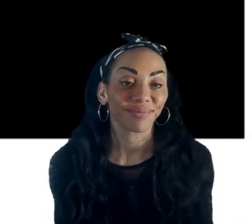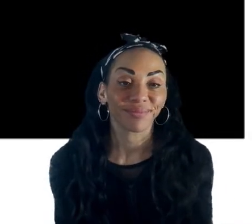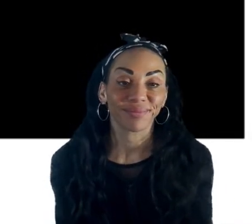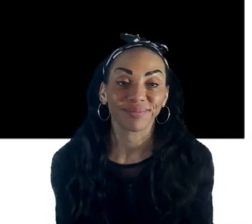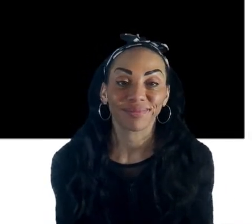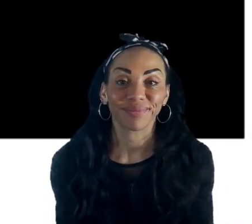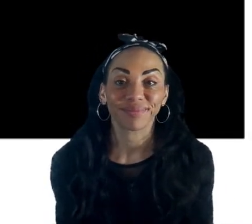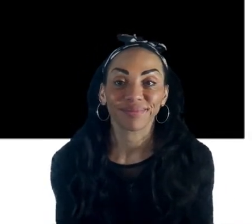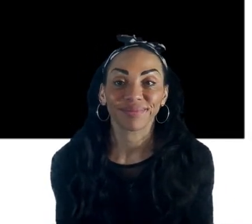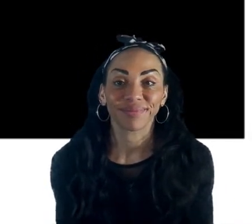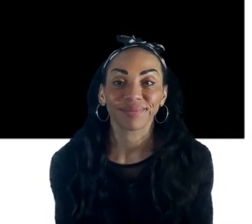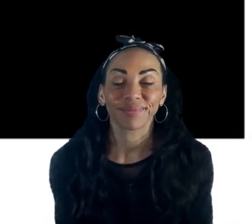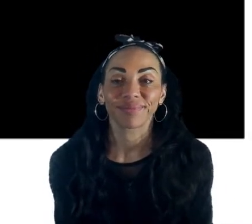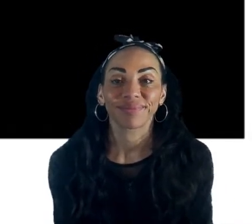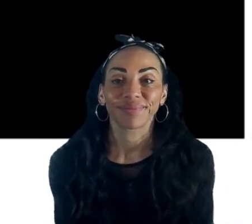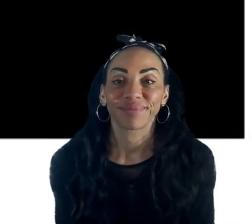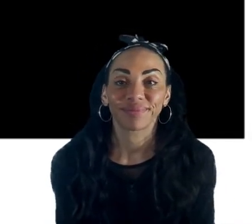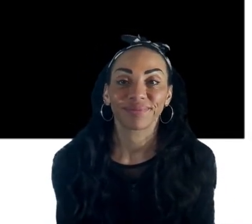Yeah.